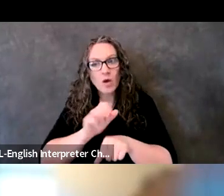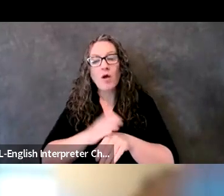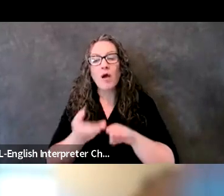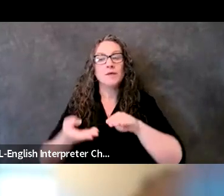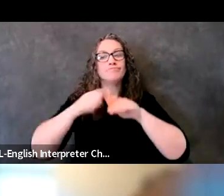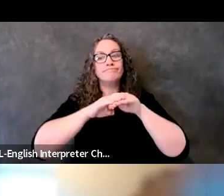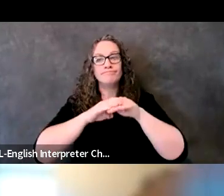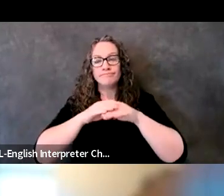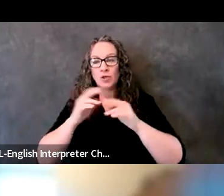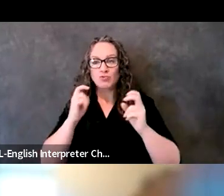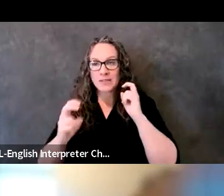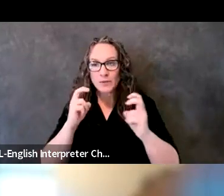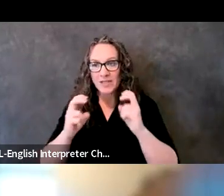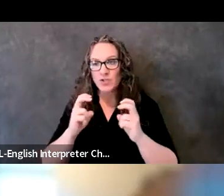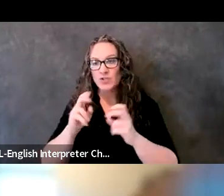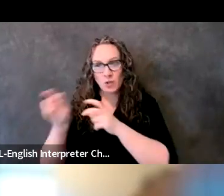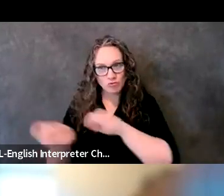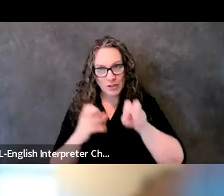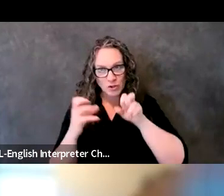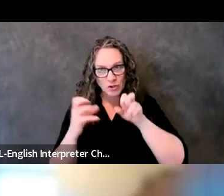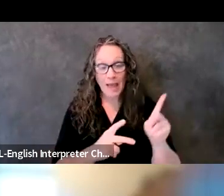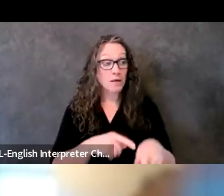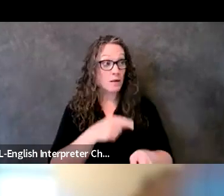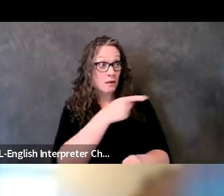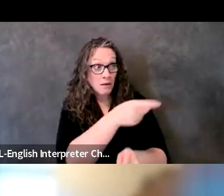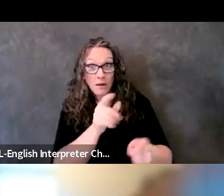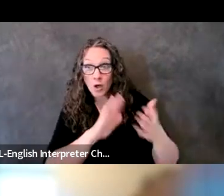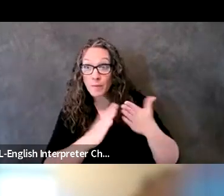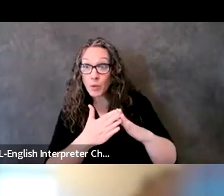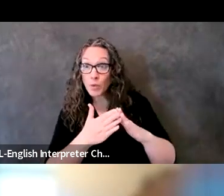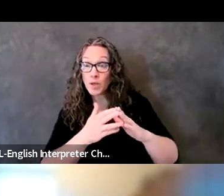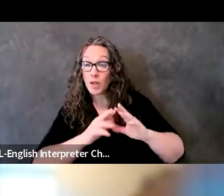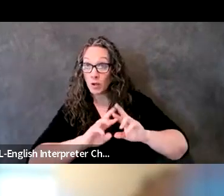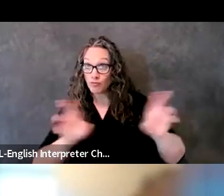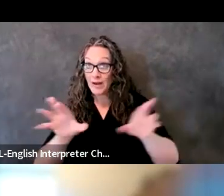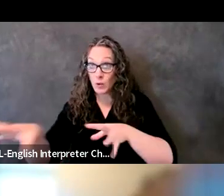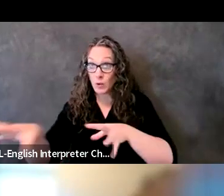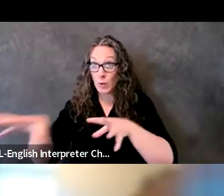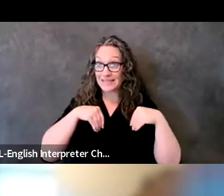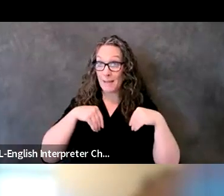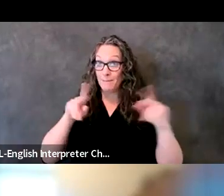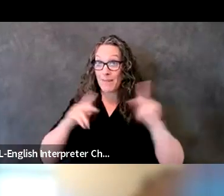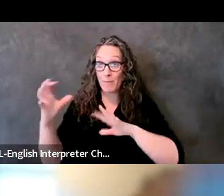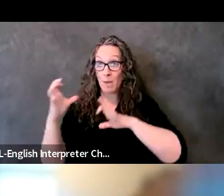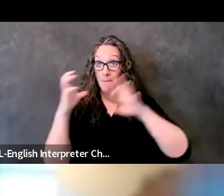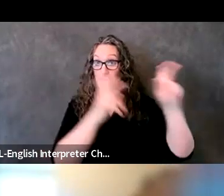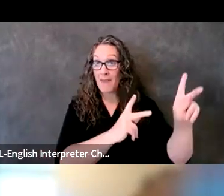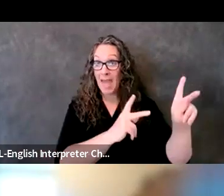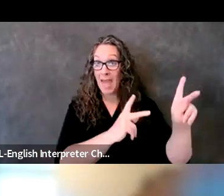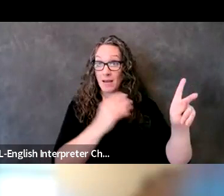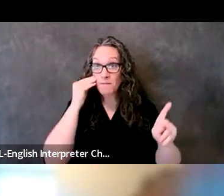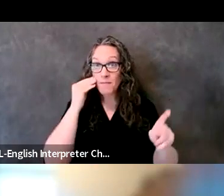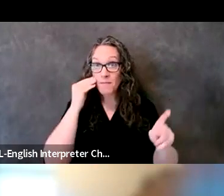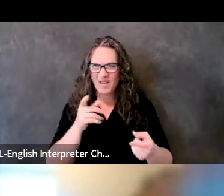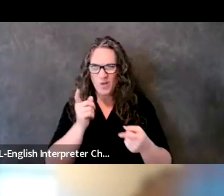have to make sure that the community is ready to accept the shelter residents back in the community. You can't go back home if your support